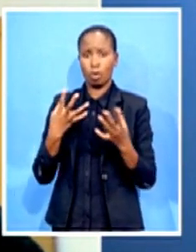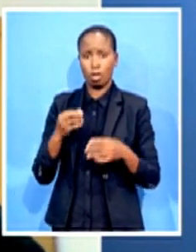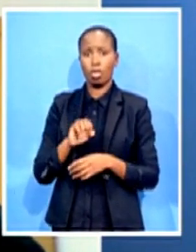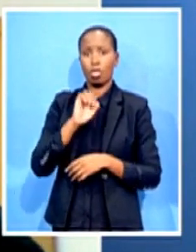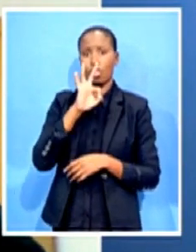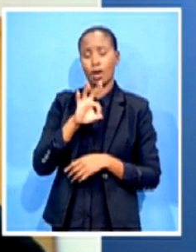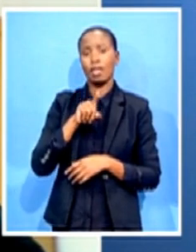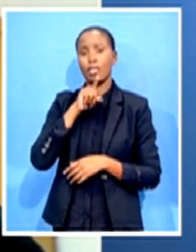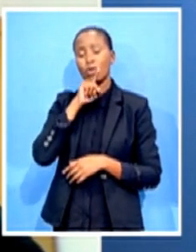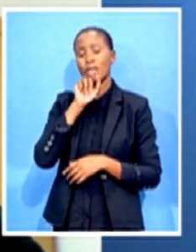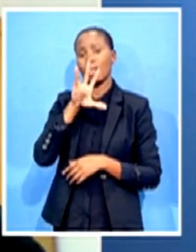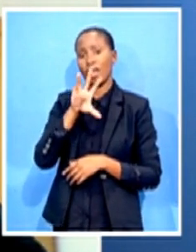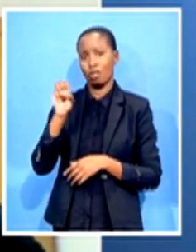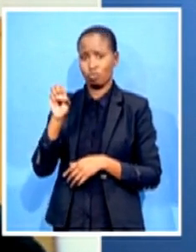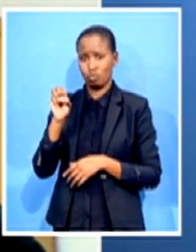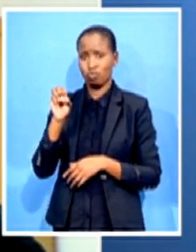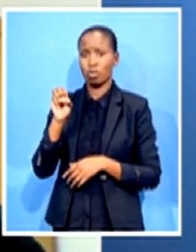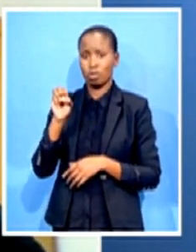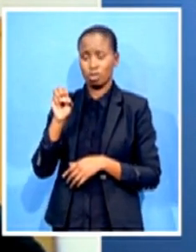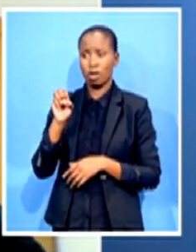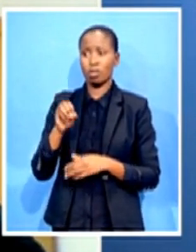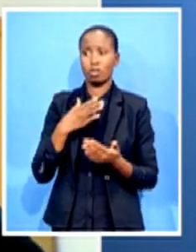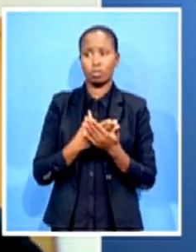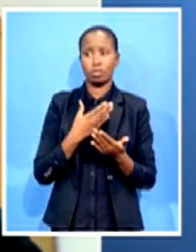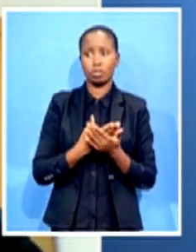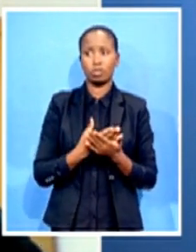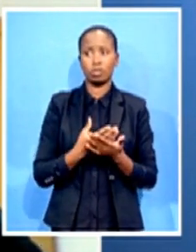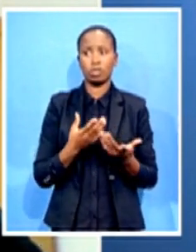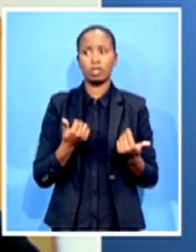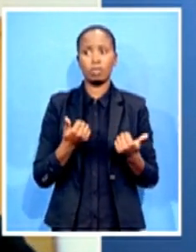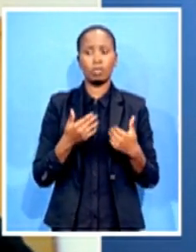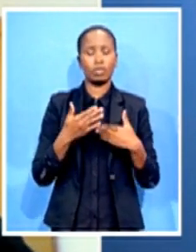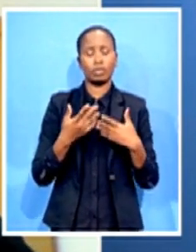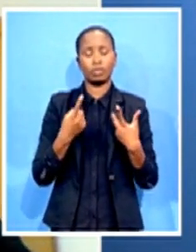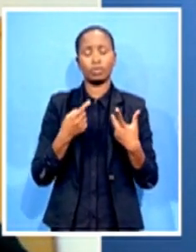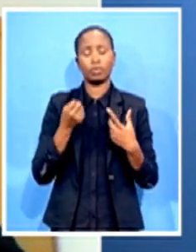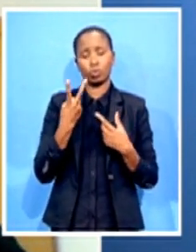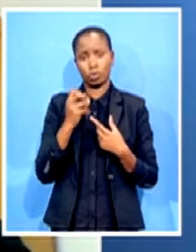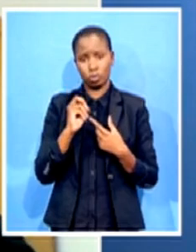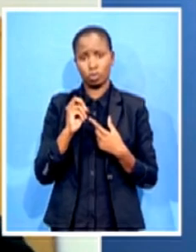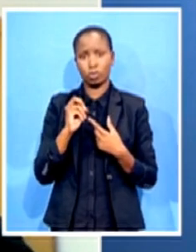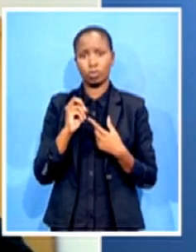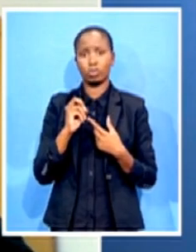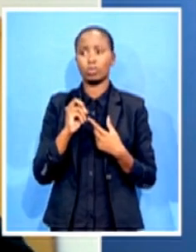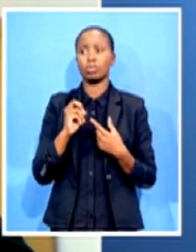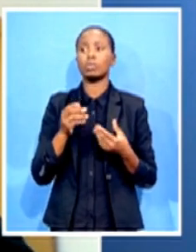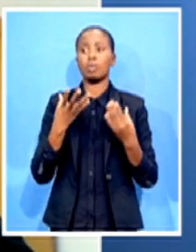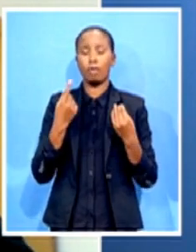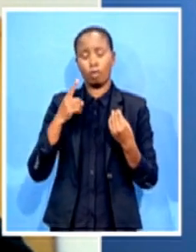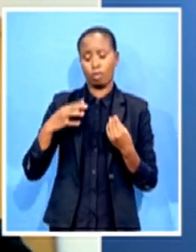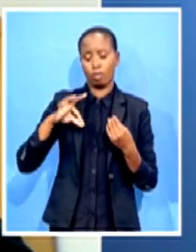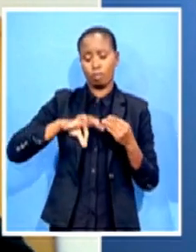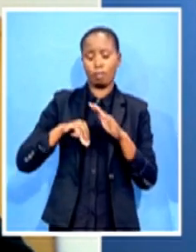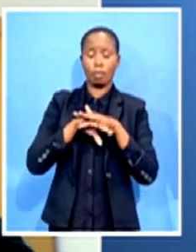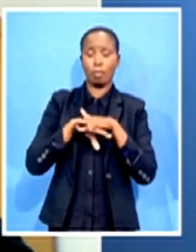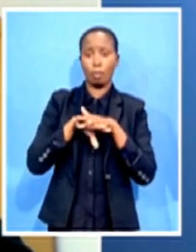3,904.20 in 2021. The issue we're having with regards to the minimum wage is with regards to the impact it will have on the farm workers,